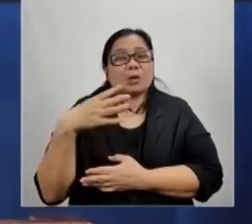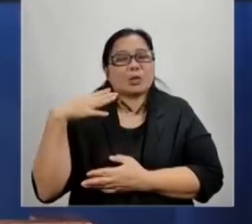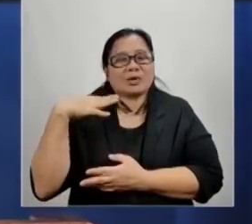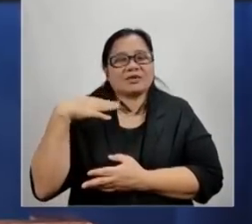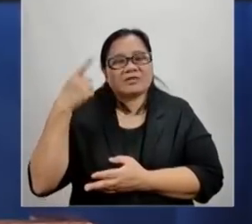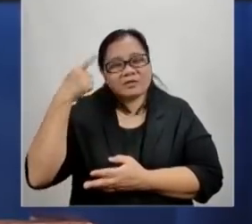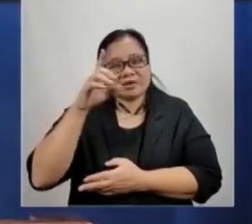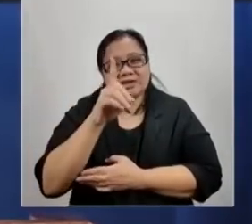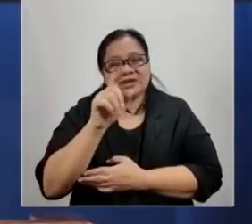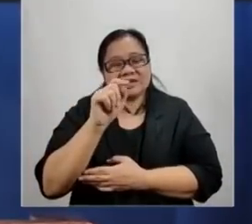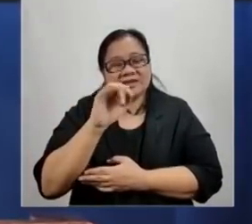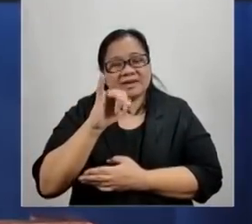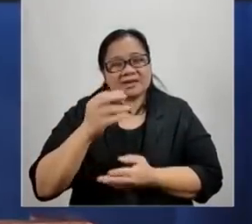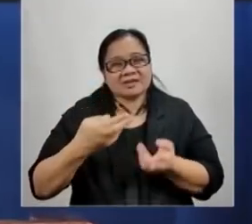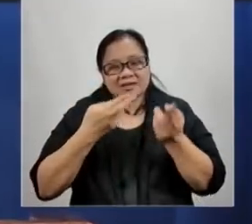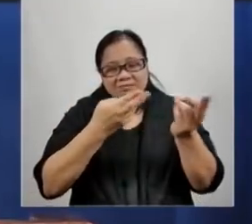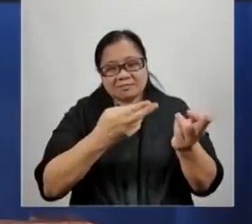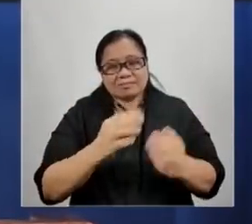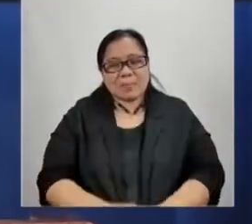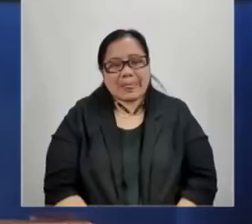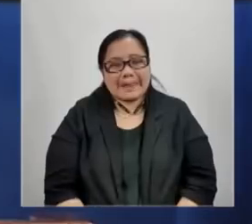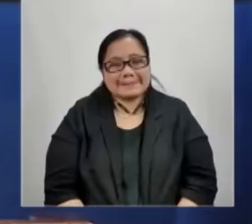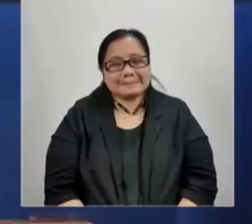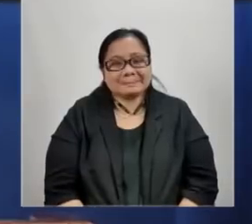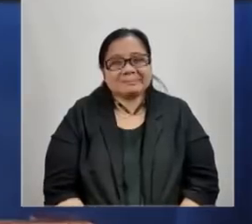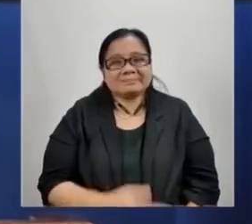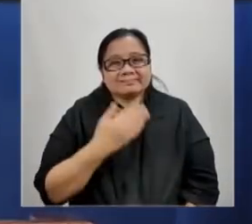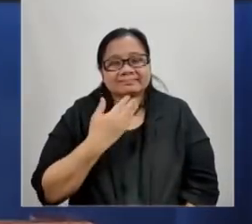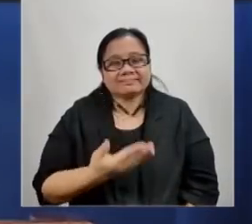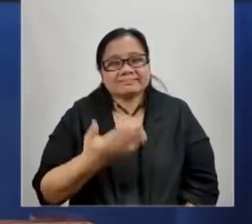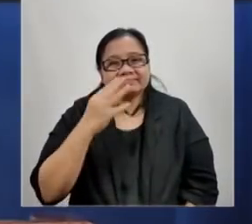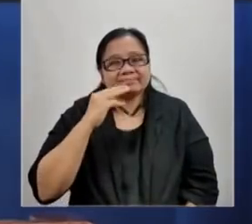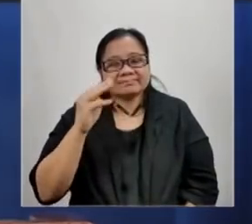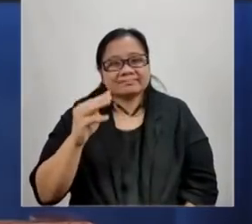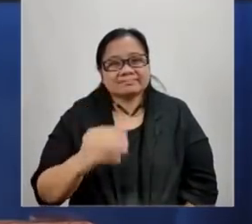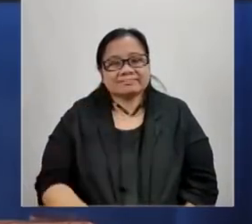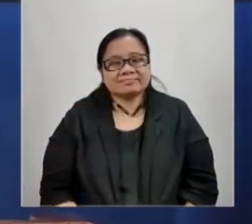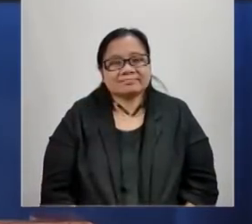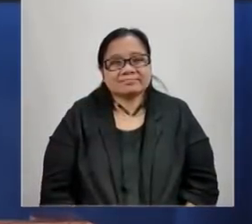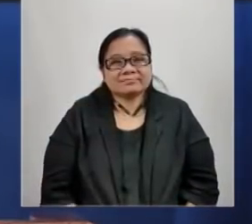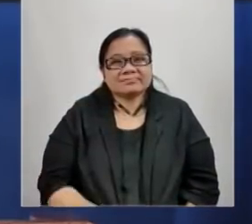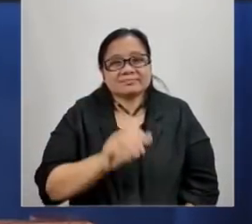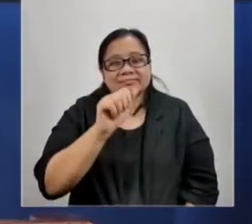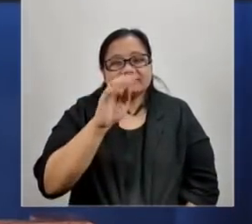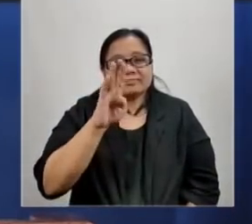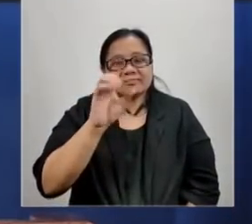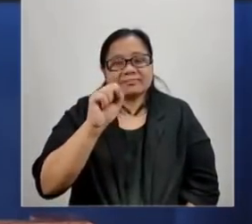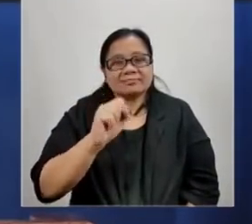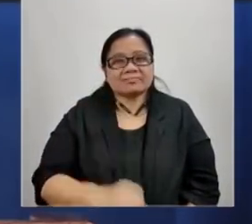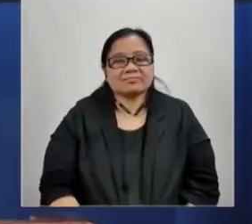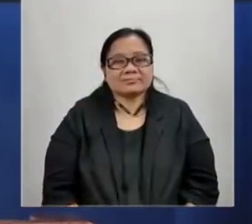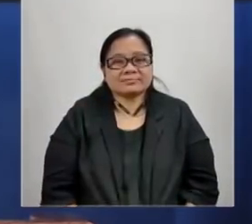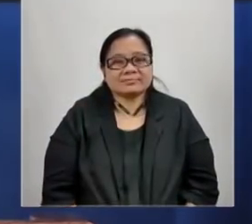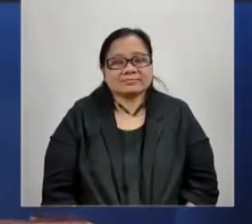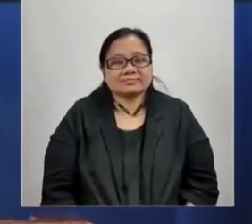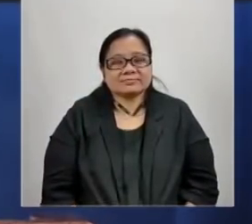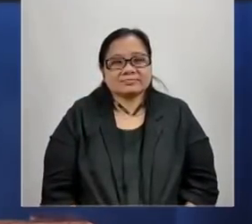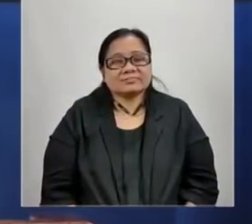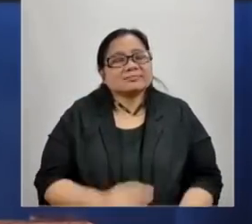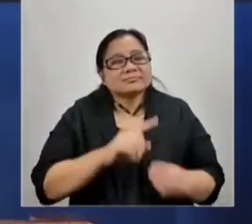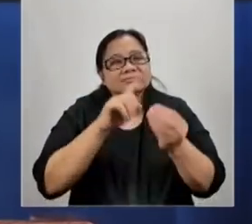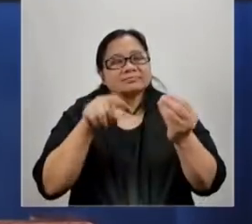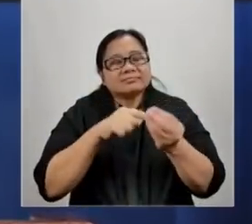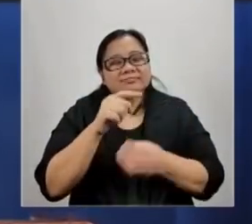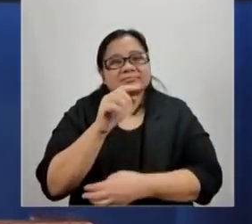Manahan, ABS-CBN Online. Good morning po, ma'am. Job Manan po from ABS-CBN. Regarding po dun sa fertilizers pa rin, Yes, sir.